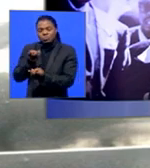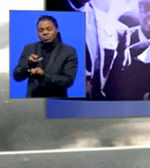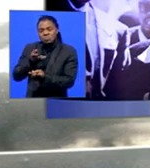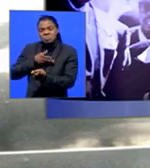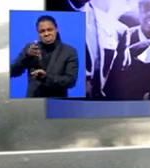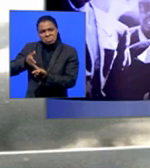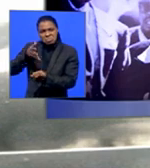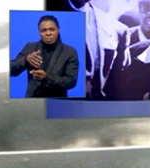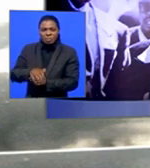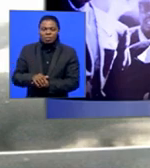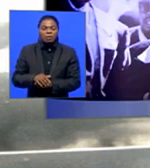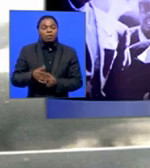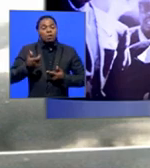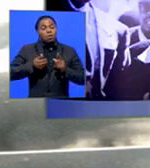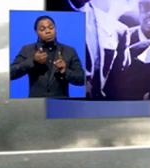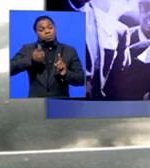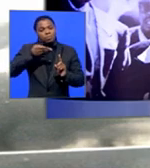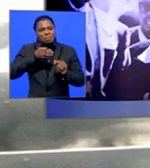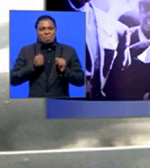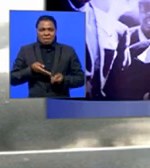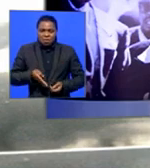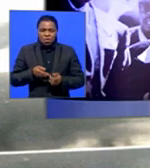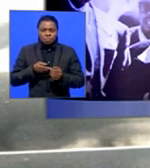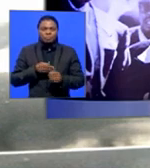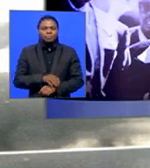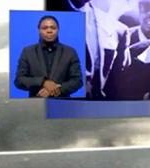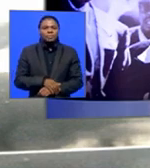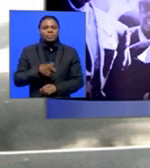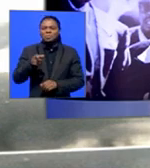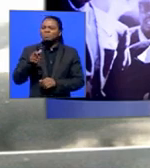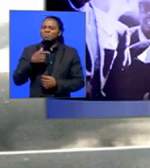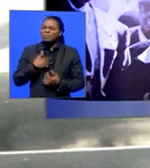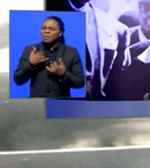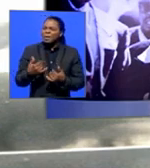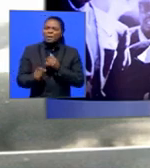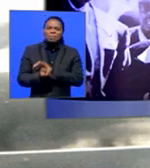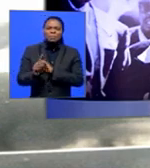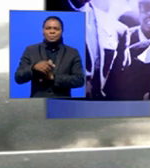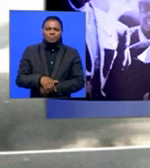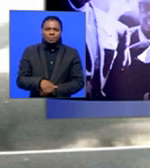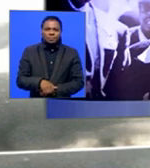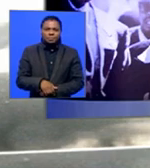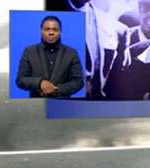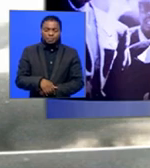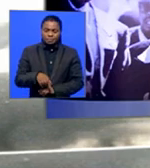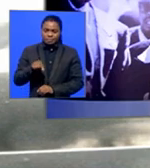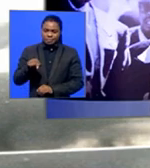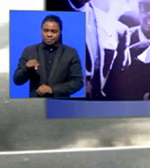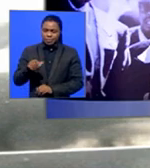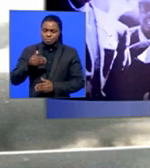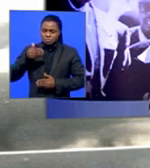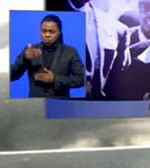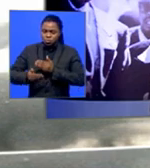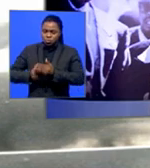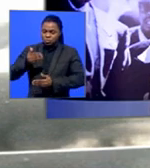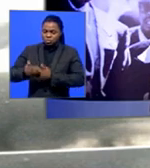is giving us all of the details as to what's happening behind the scenes at this time. So this is another process